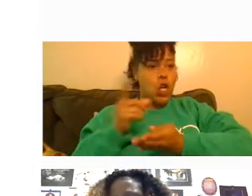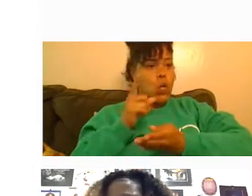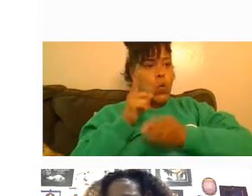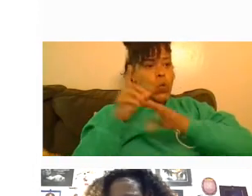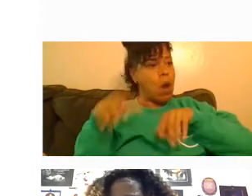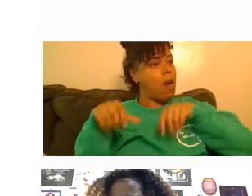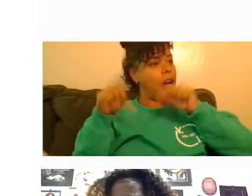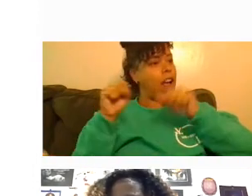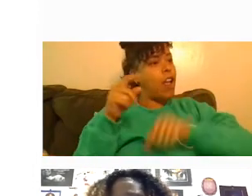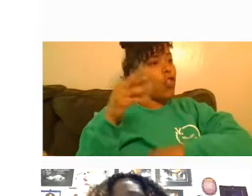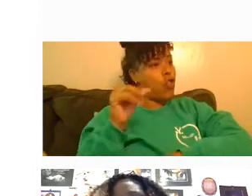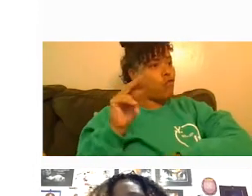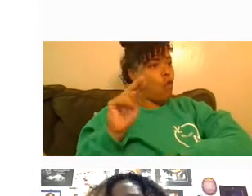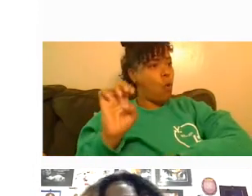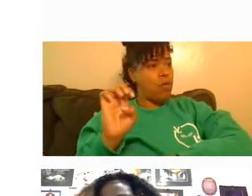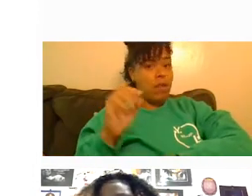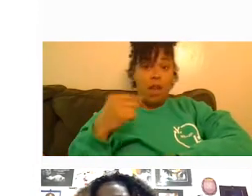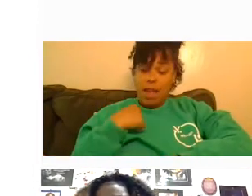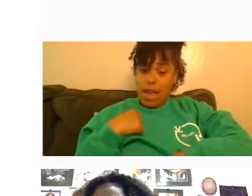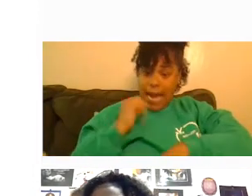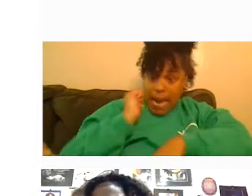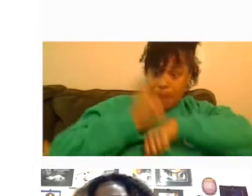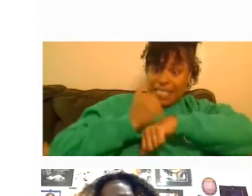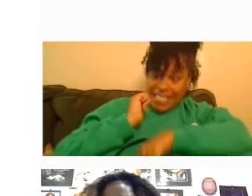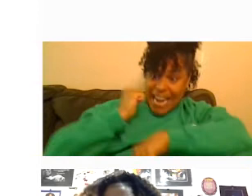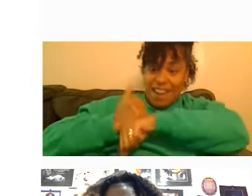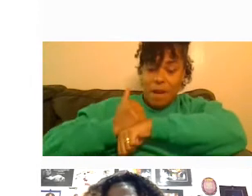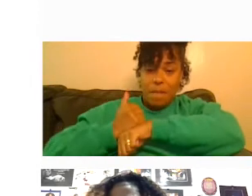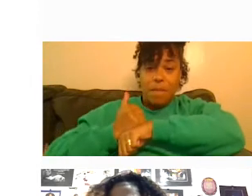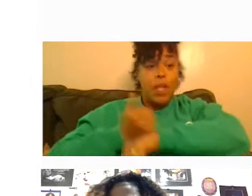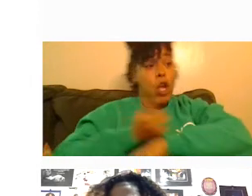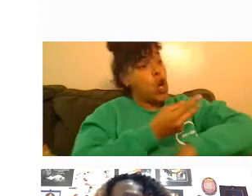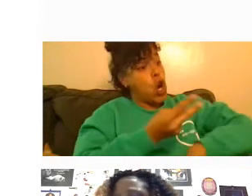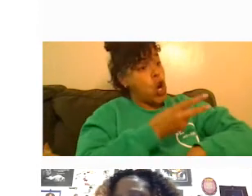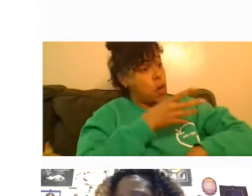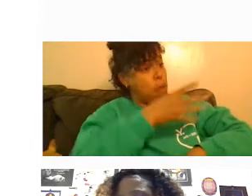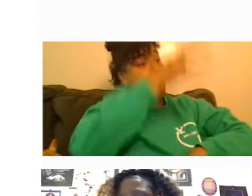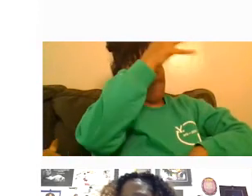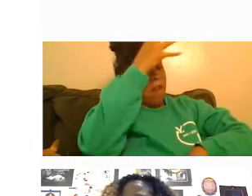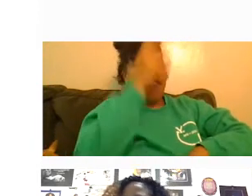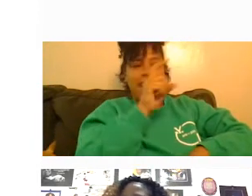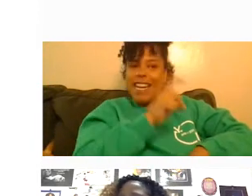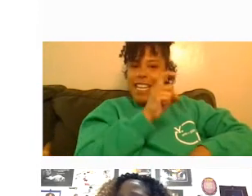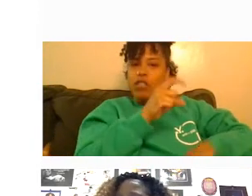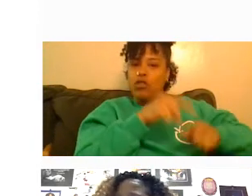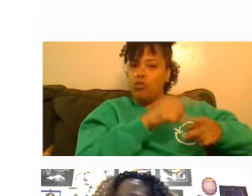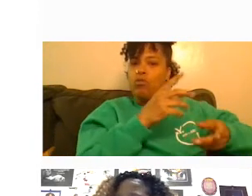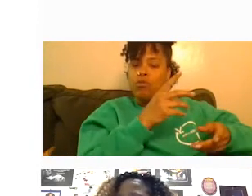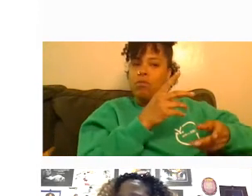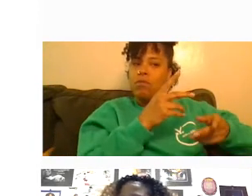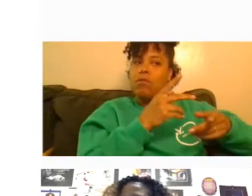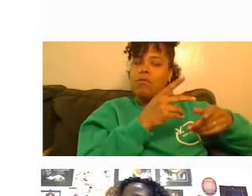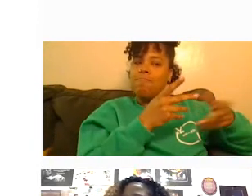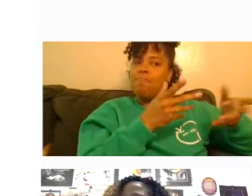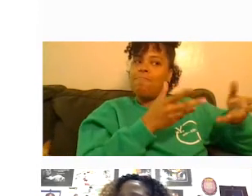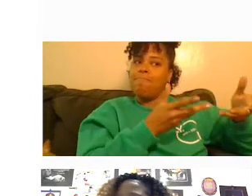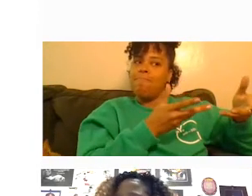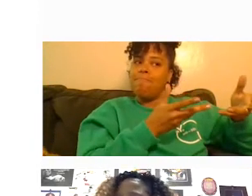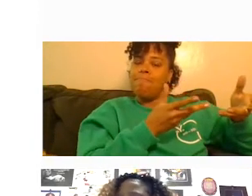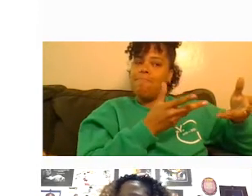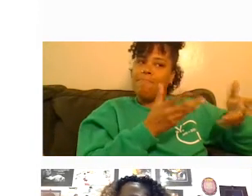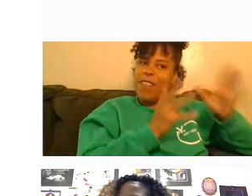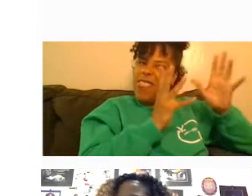throne that I'm building. Now, her and the father, they need to build the throne. But I know there's a book that says you're supposed to leave an inheritance for